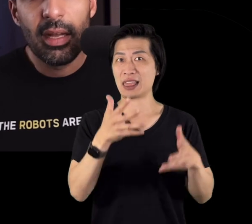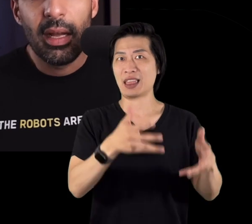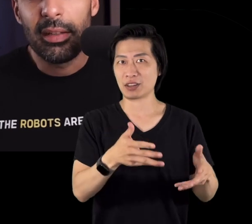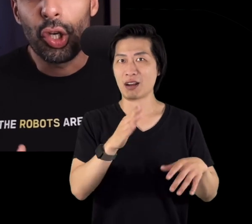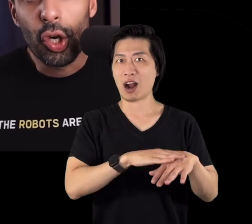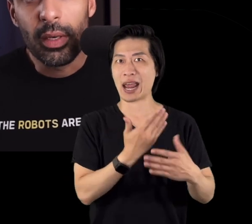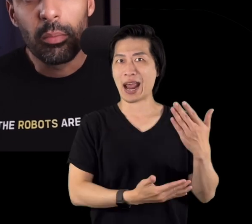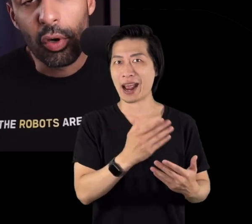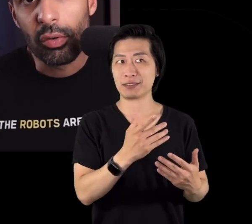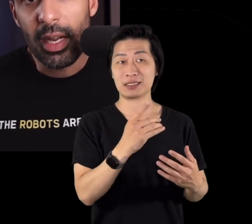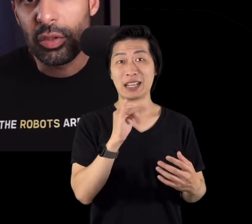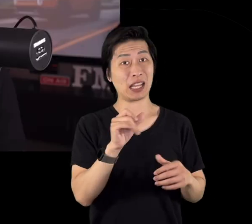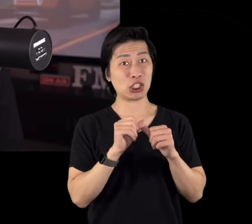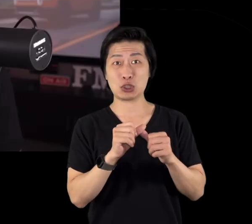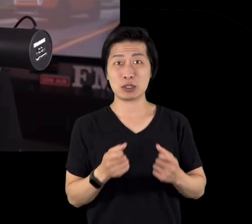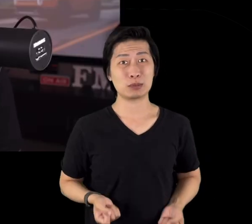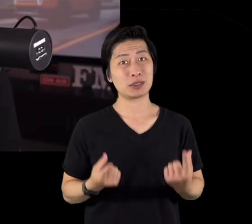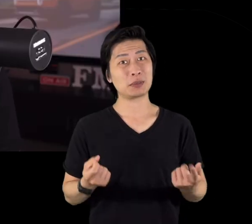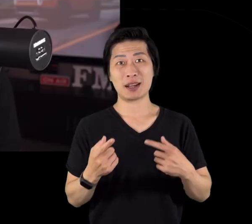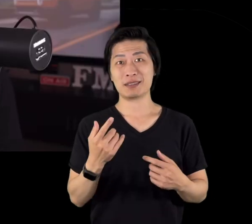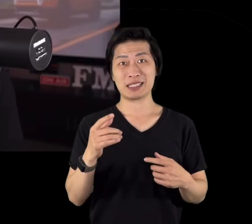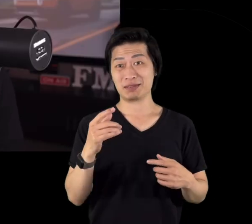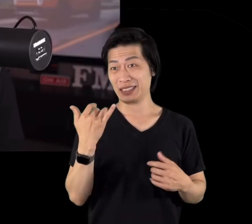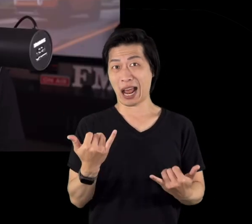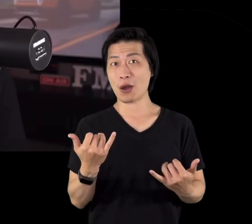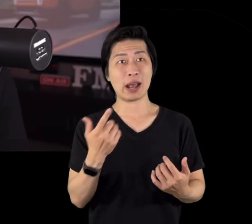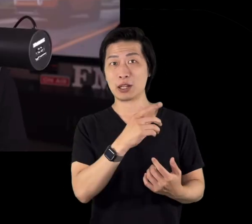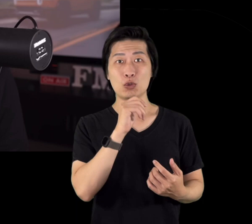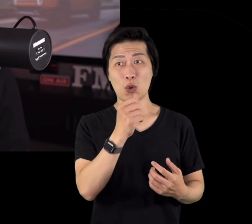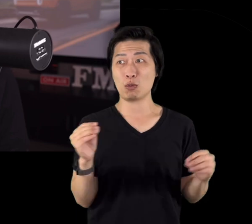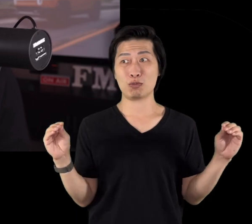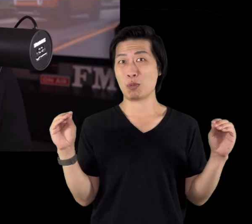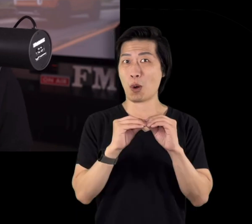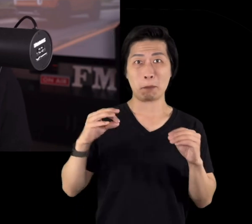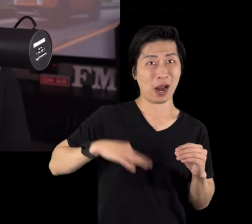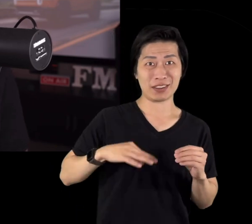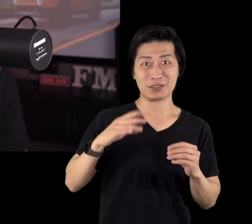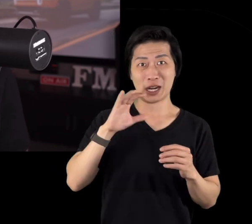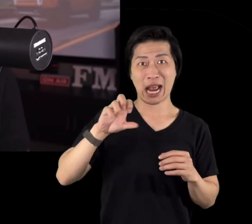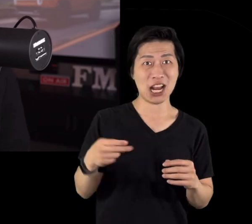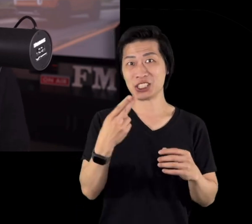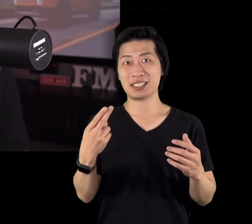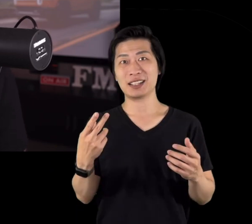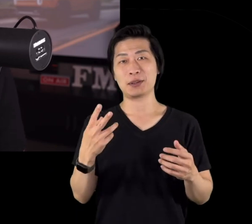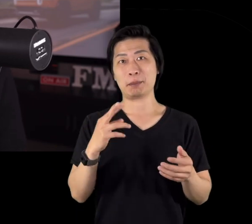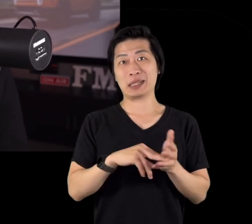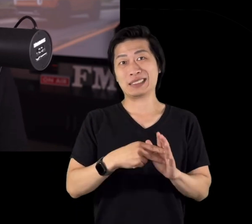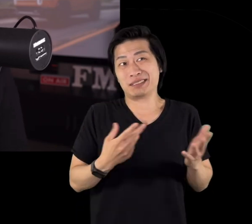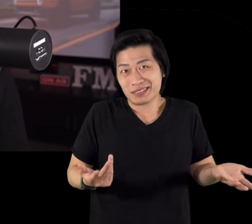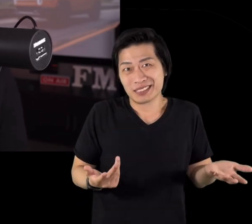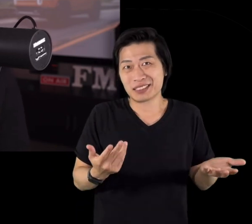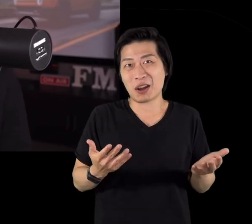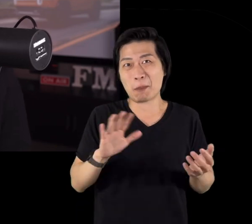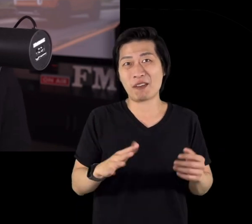hand at the current burn rate. So if they continue burning as much as they are now, and they don't do anything to add more cash to basically their bottom line in their